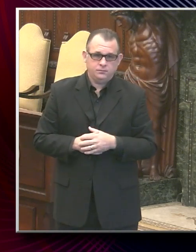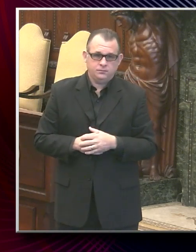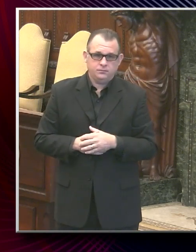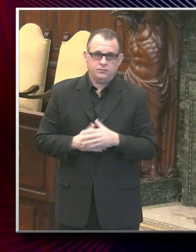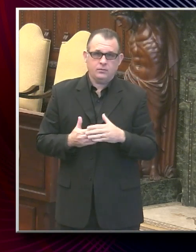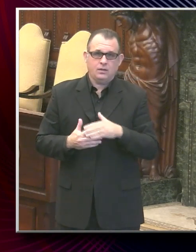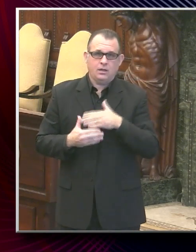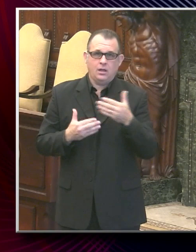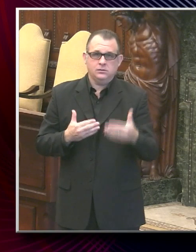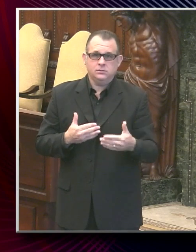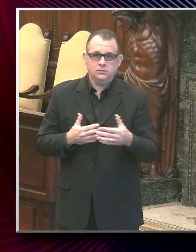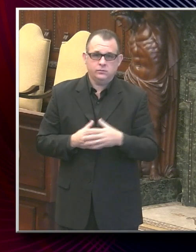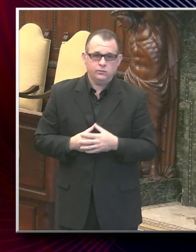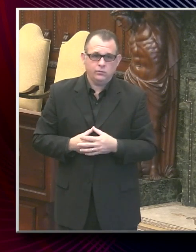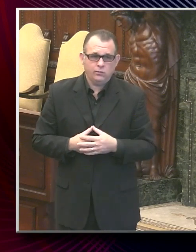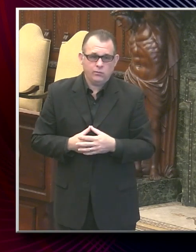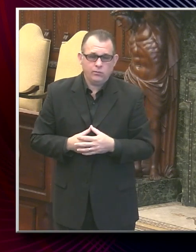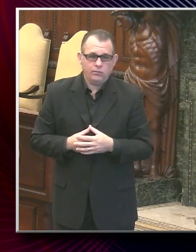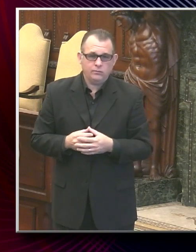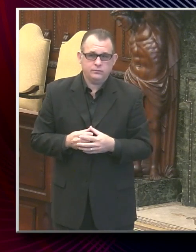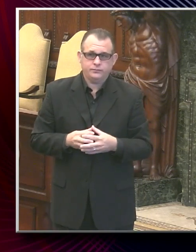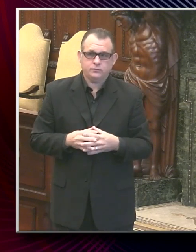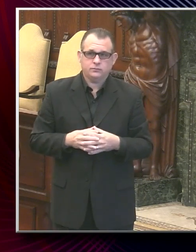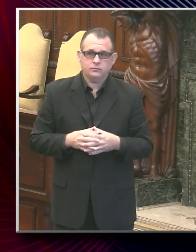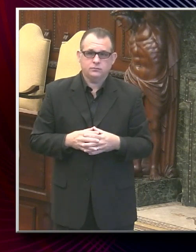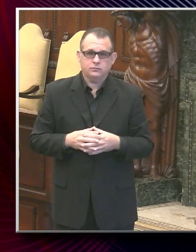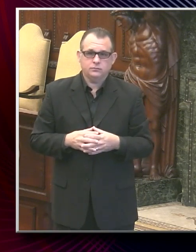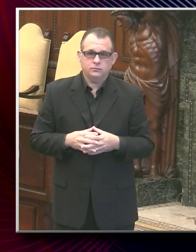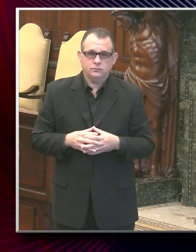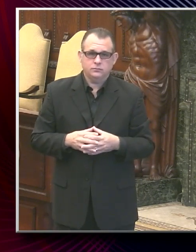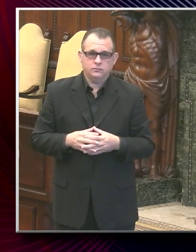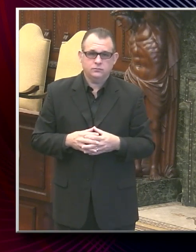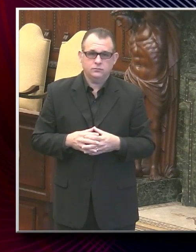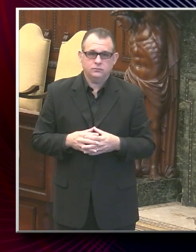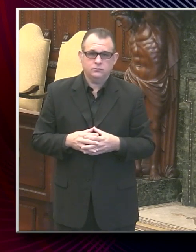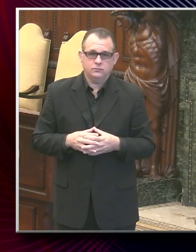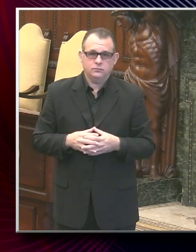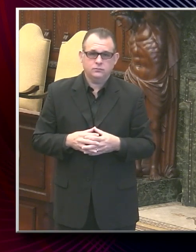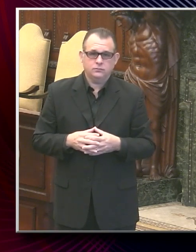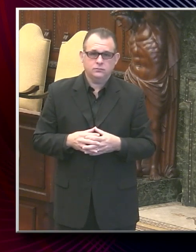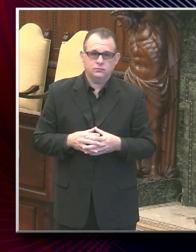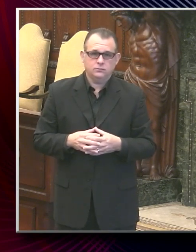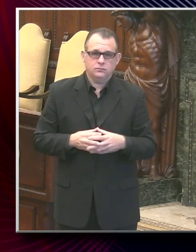Thanks, Jack. We're going next to Matt Petrillo of CBS3.